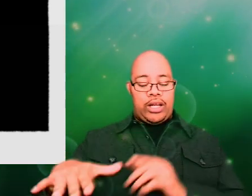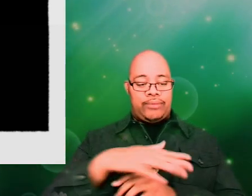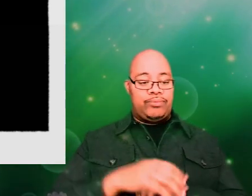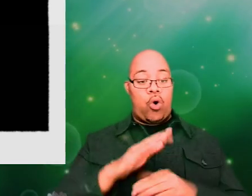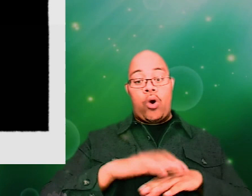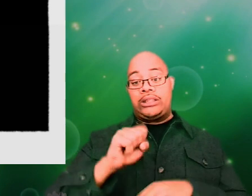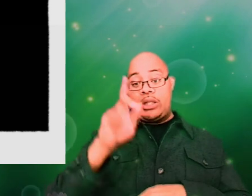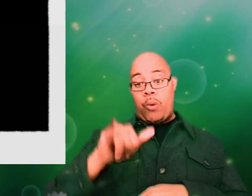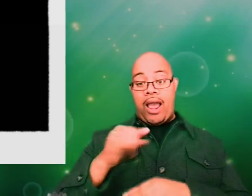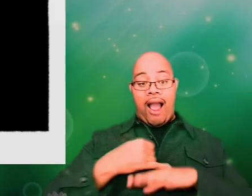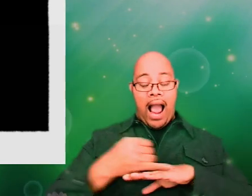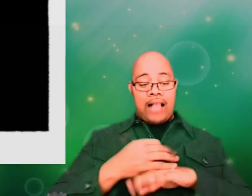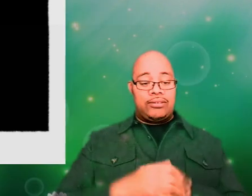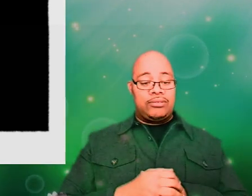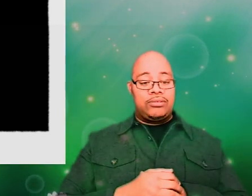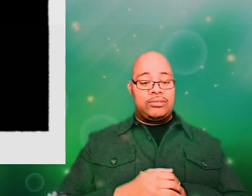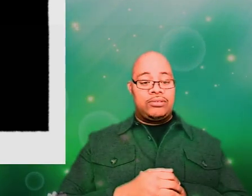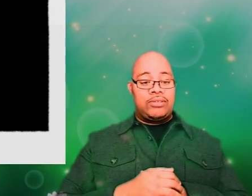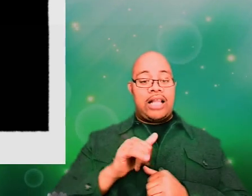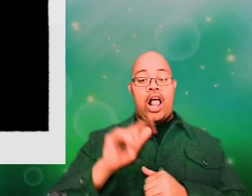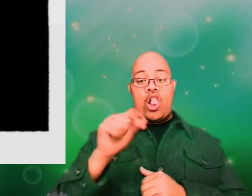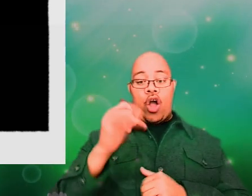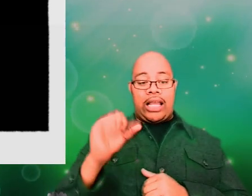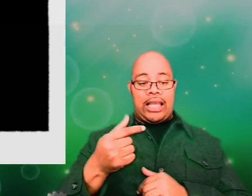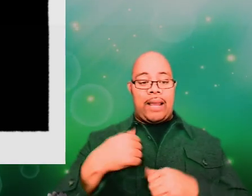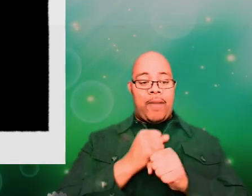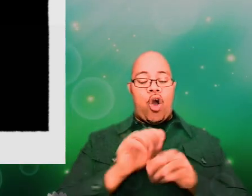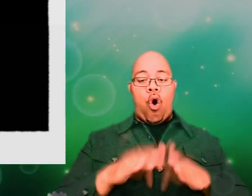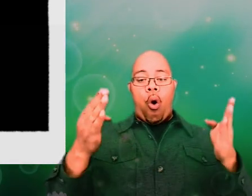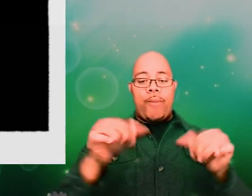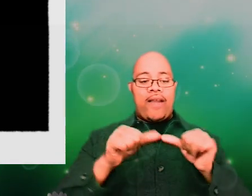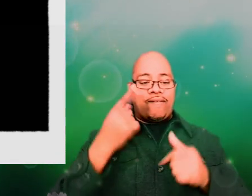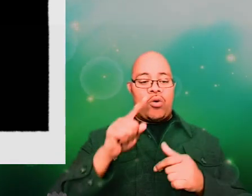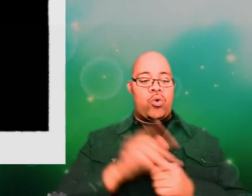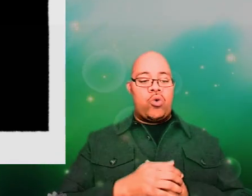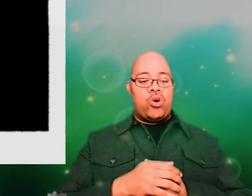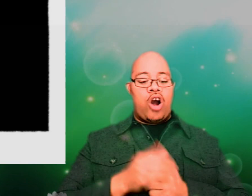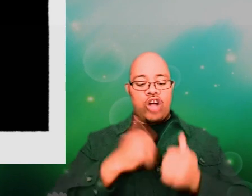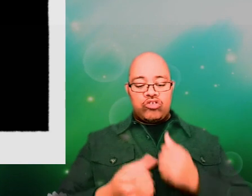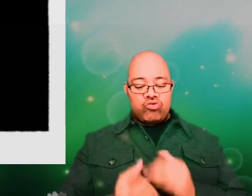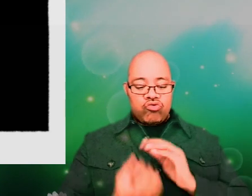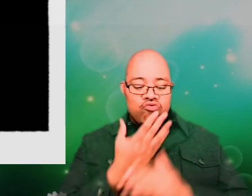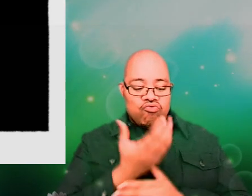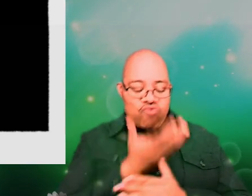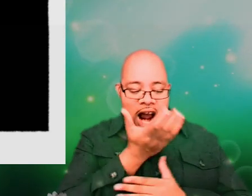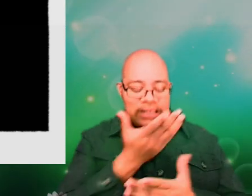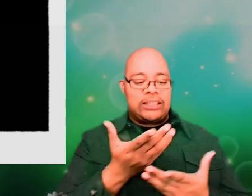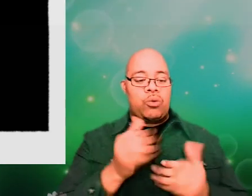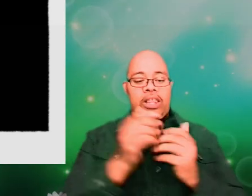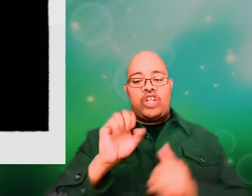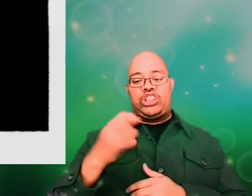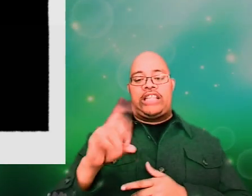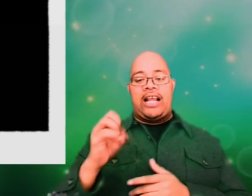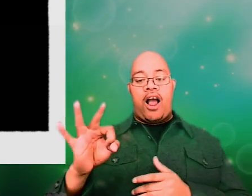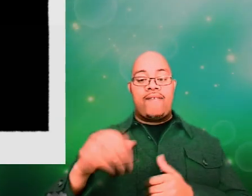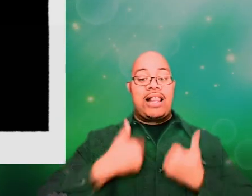Skidaway Island, fire and logging cleared the land, creating open space for understory grasses and herbs to grow without the shade of a